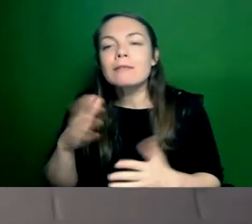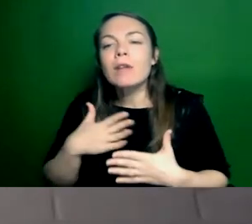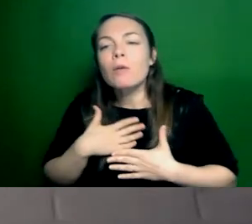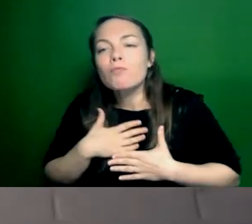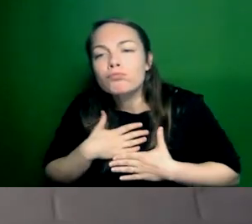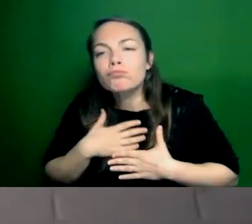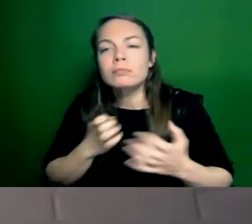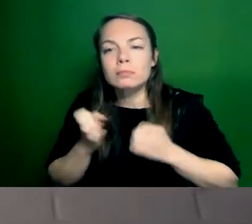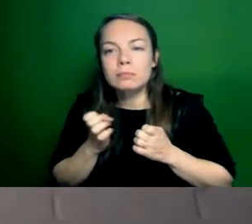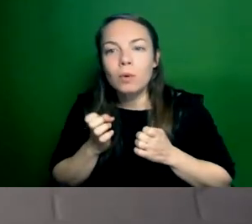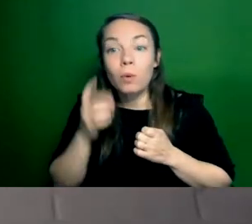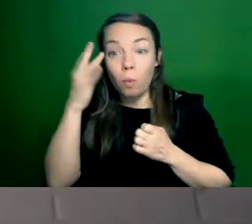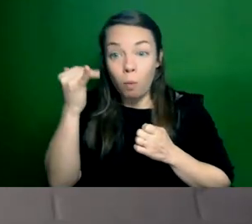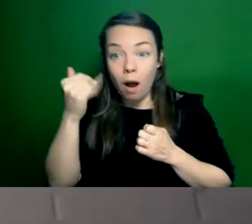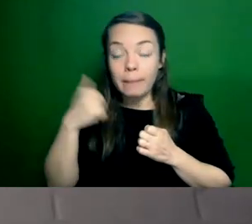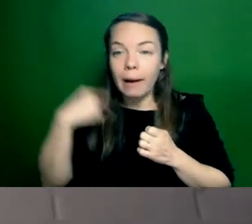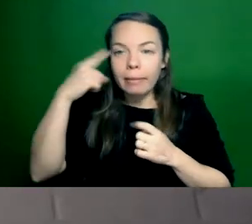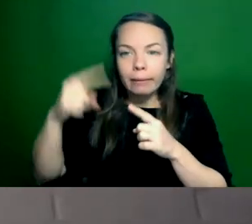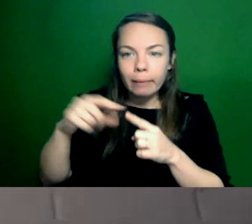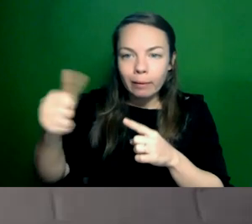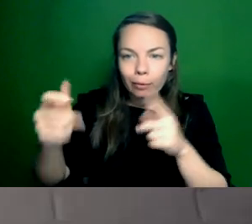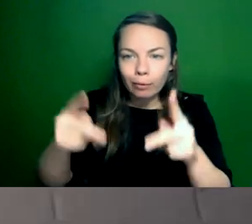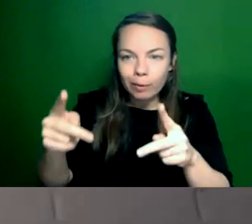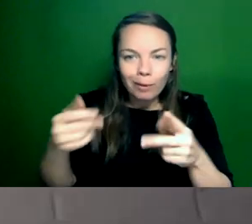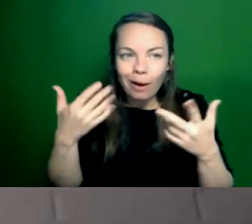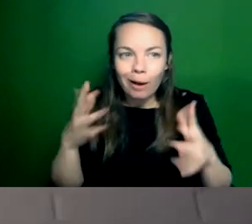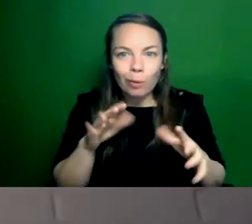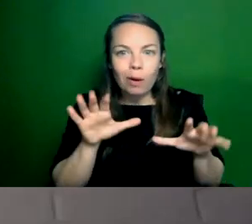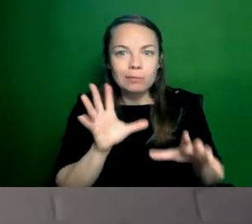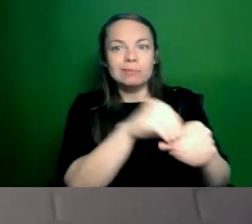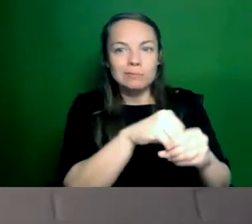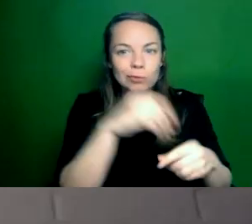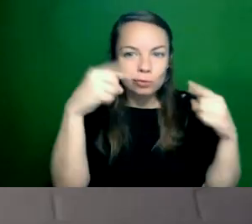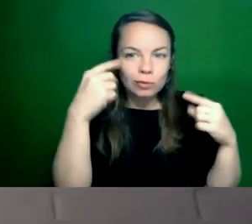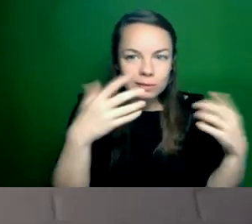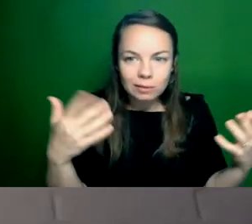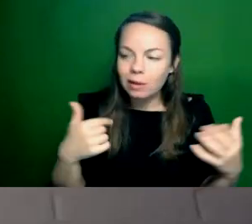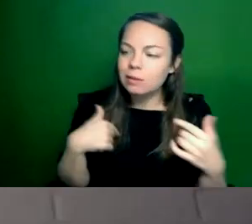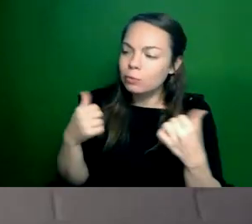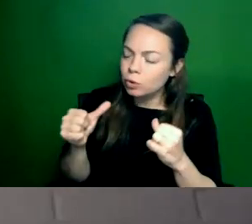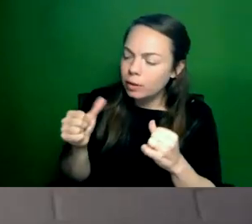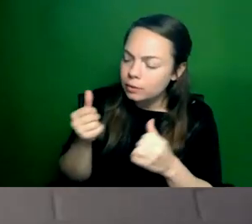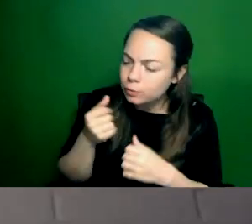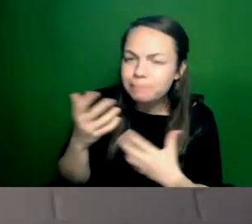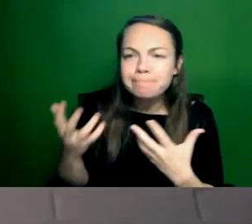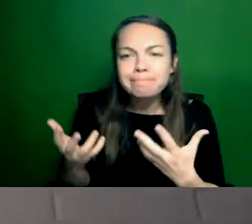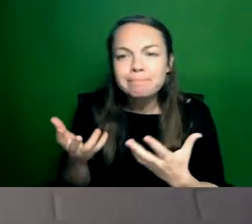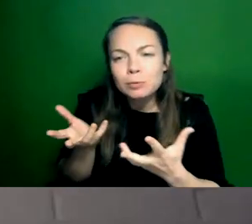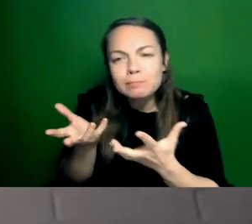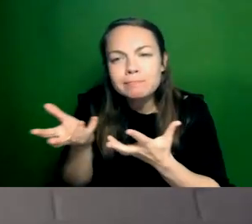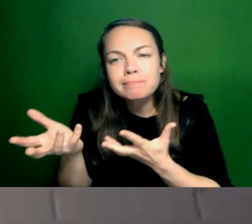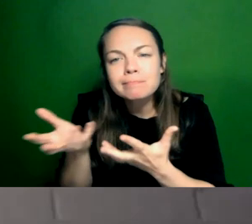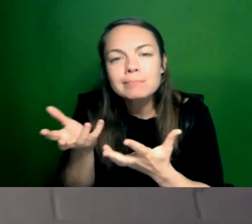think about people, because I don't always want to do the crazy stuff, because I'm always like, I'm trying to, you know, to